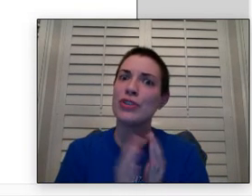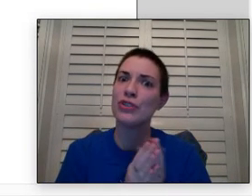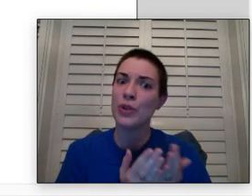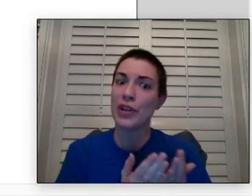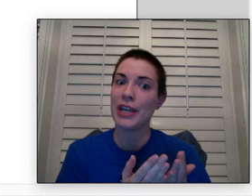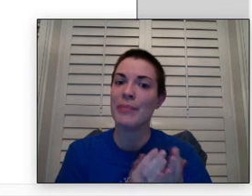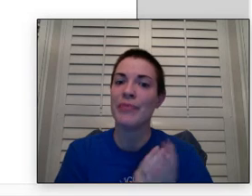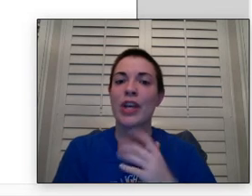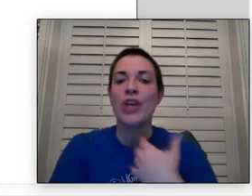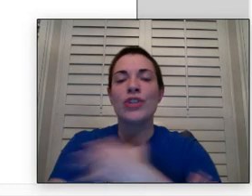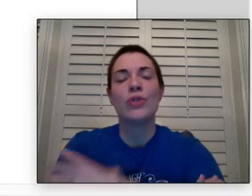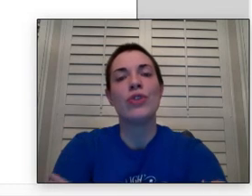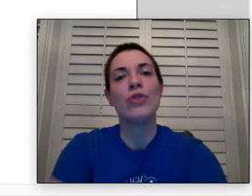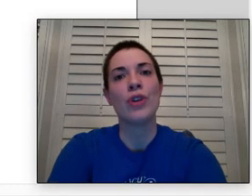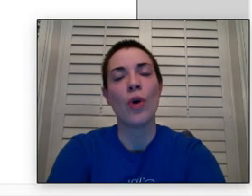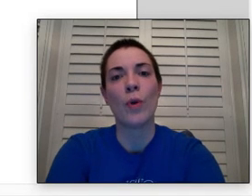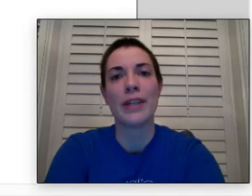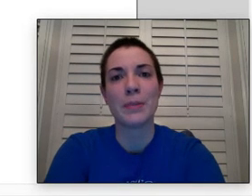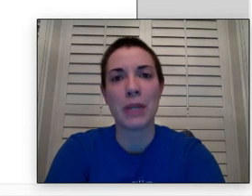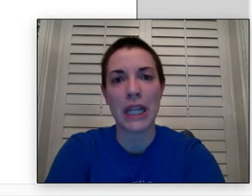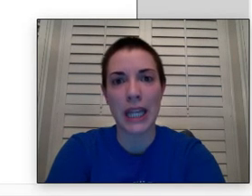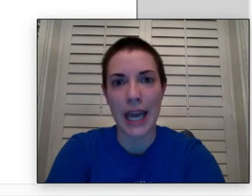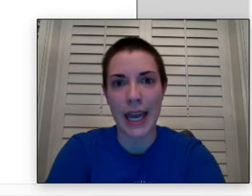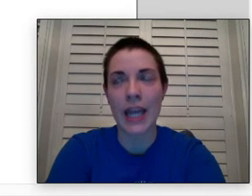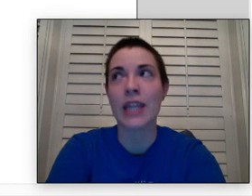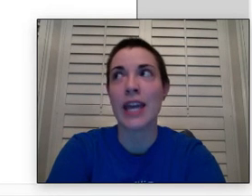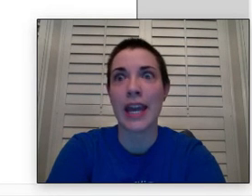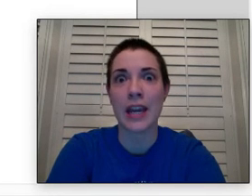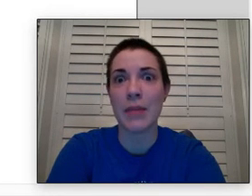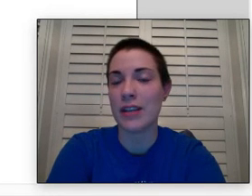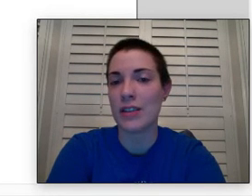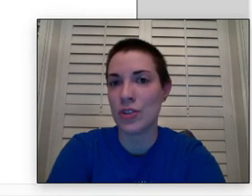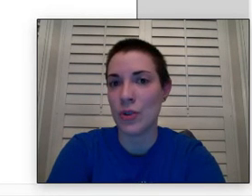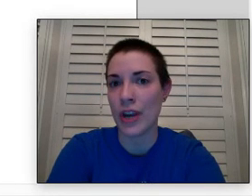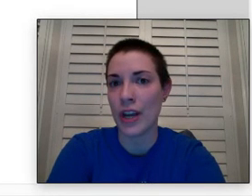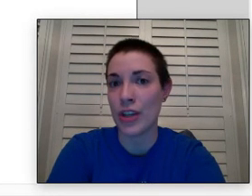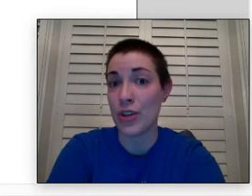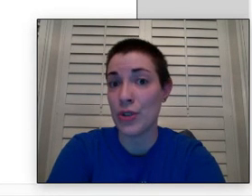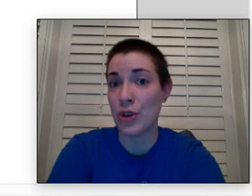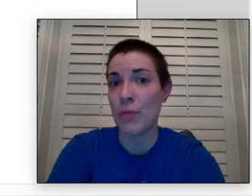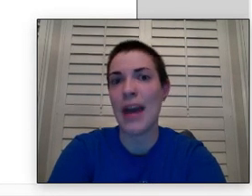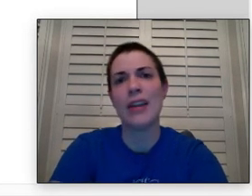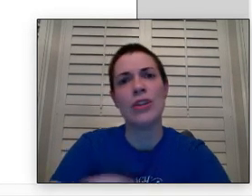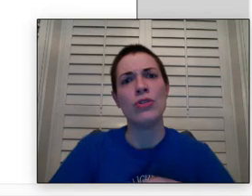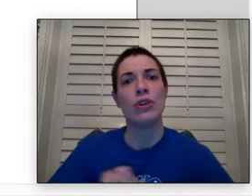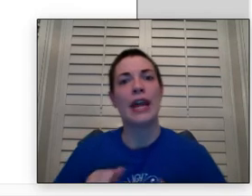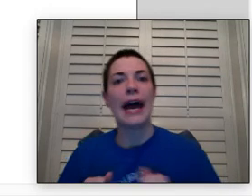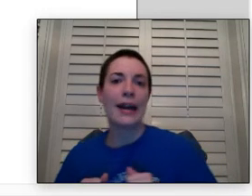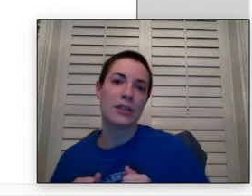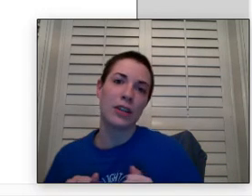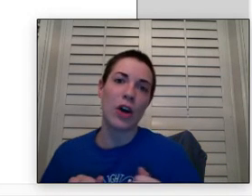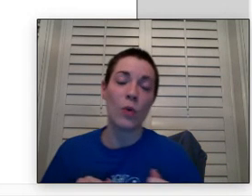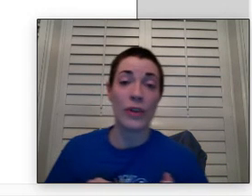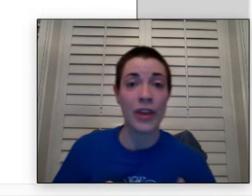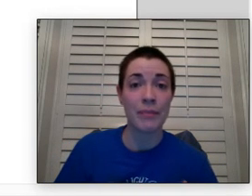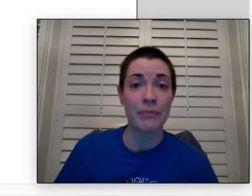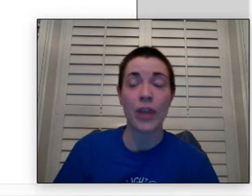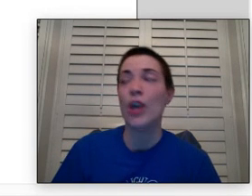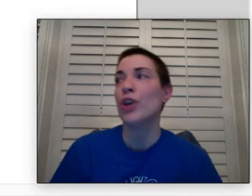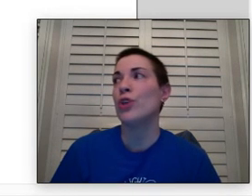the story. So you can always play the animated story on YouTube and you could act along with